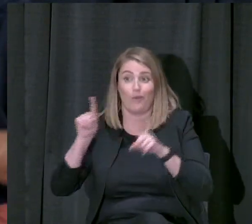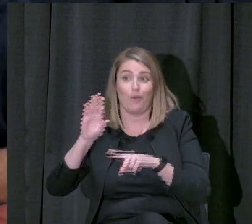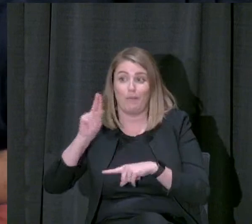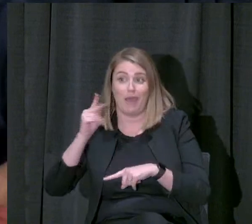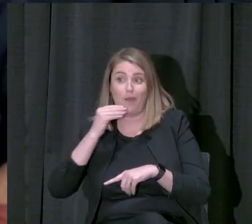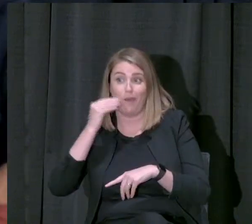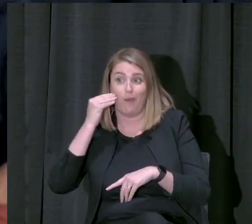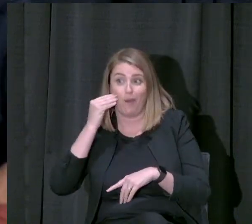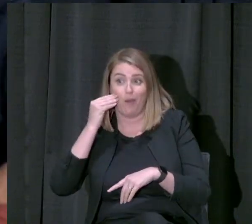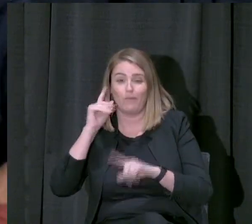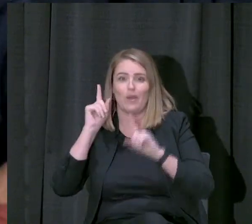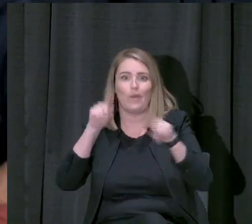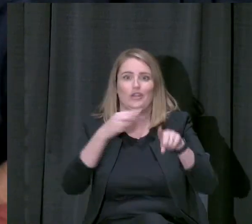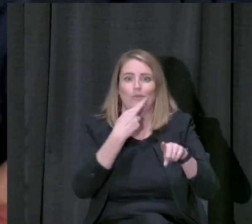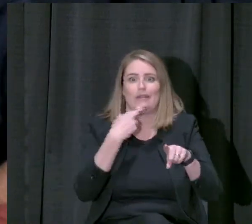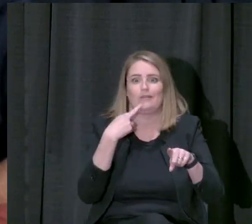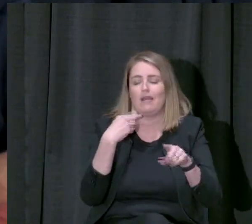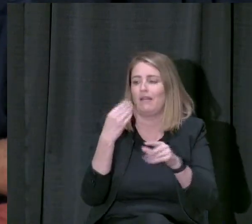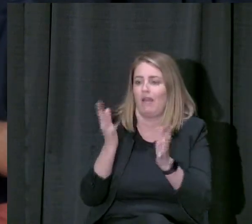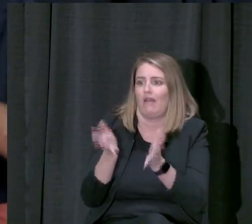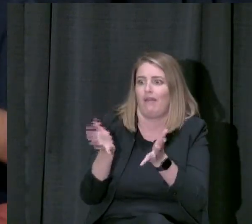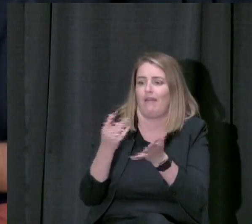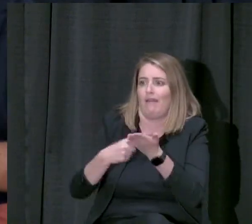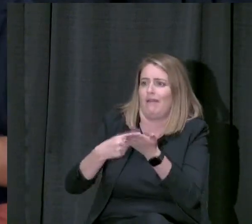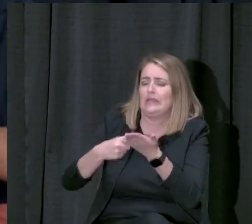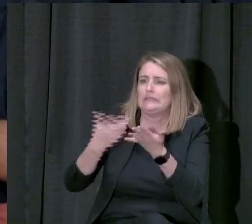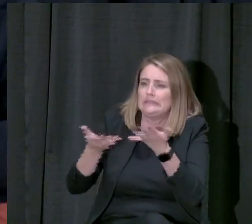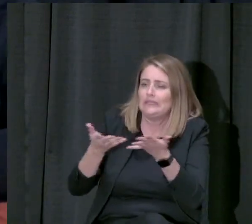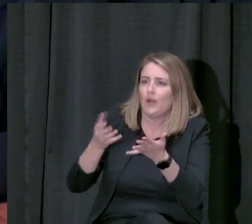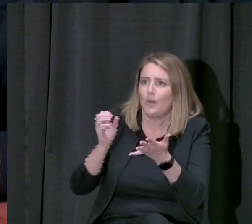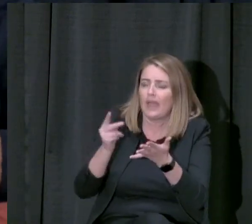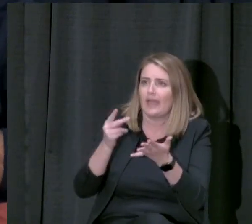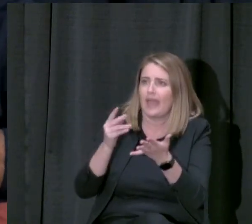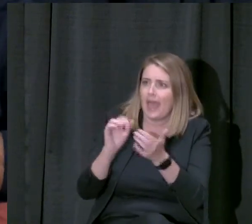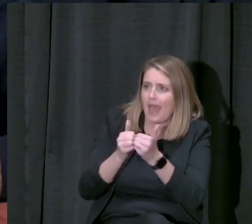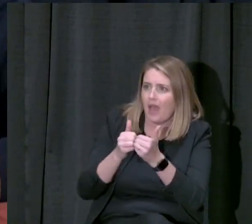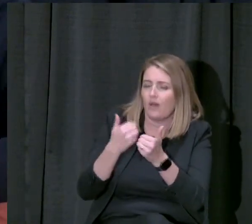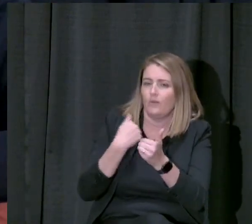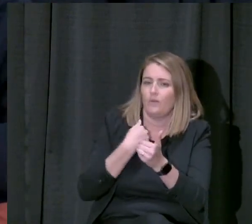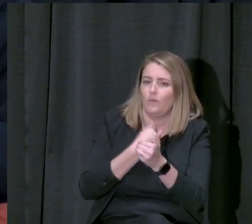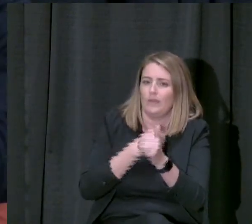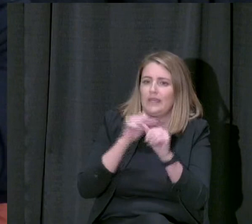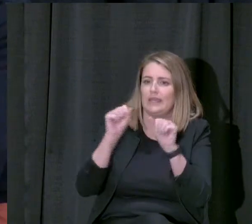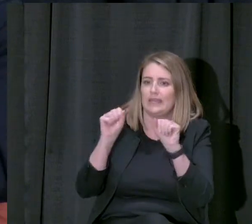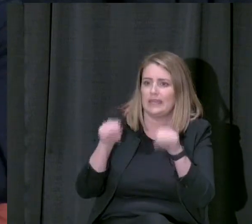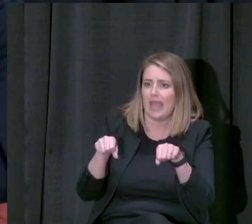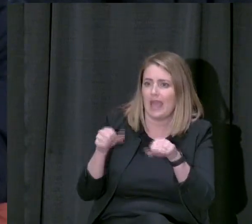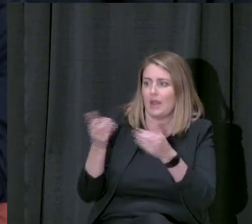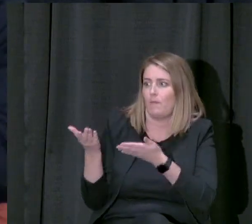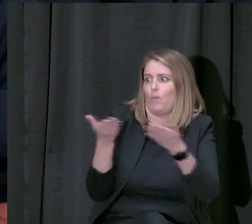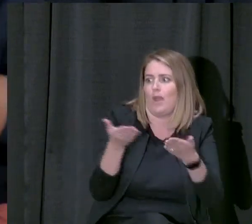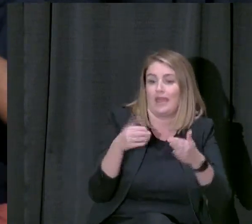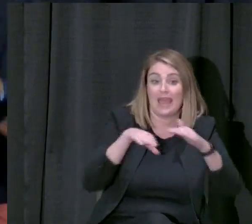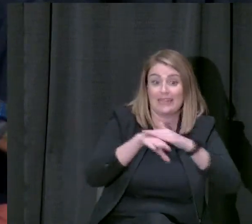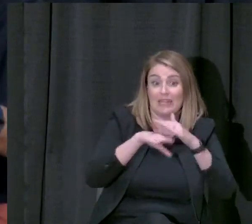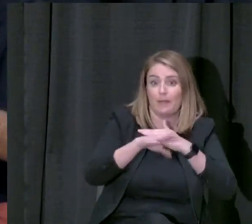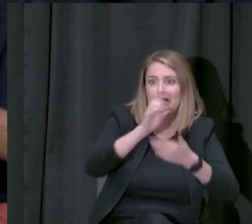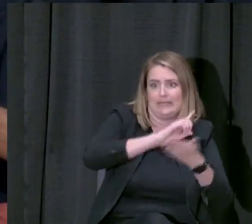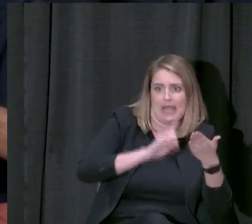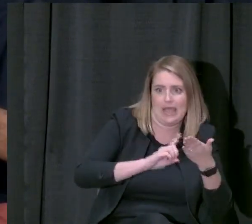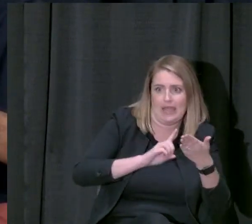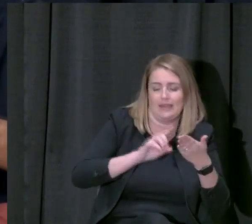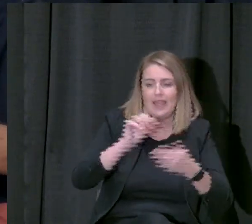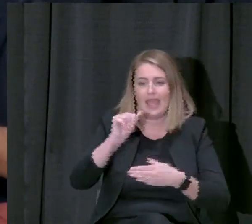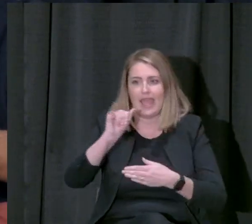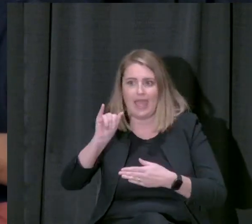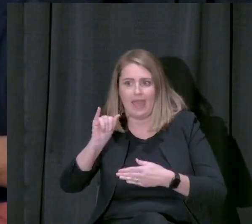just went to a cafe nearby, and we started talking about how, we could bring accessible design and AI